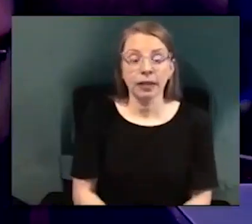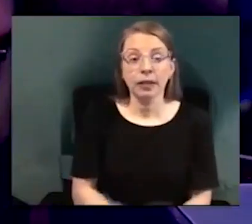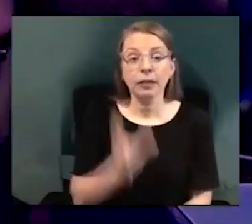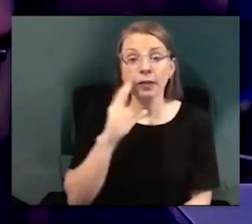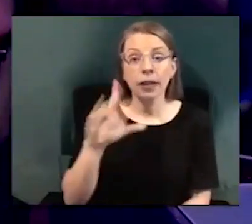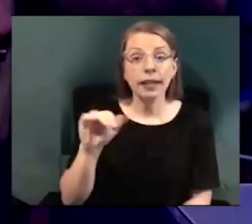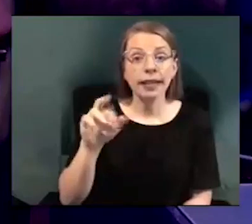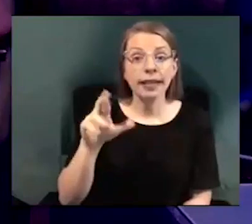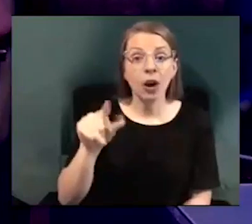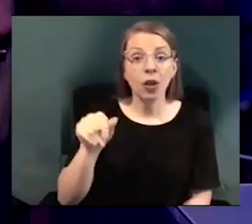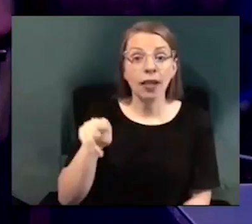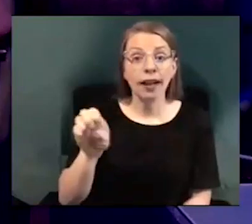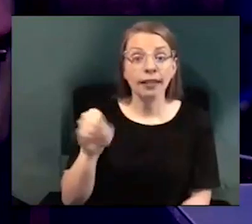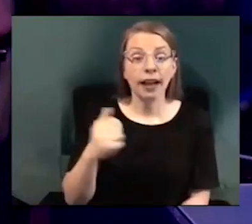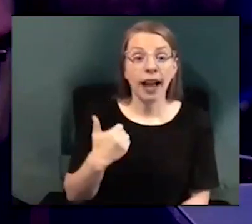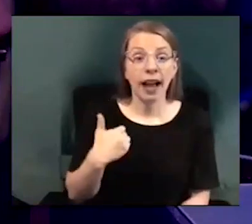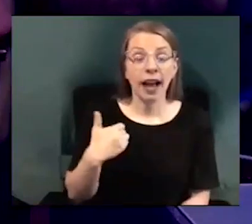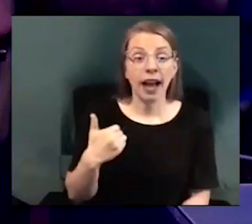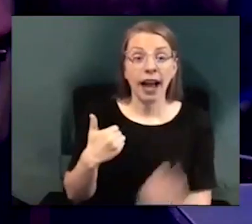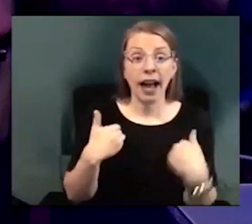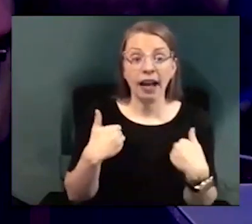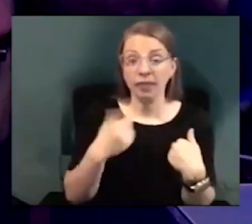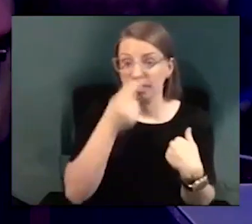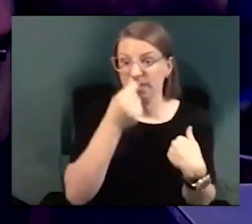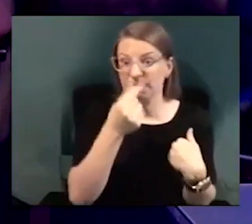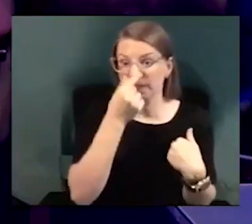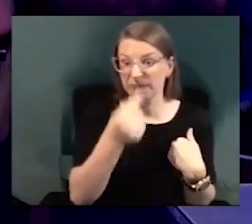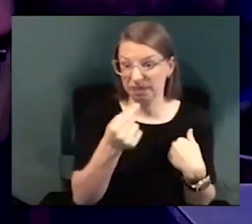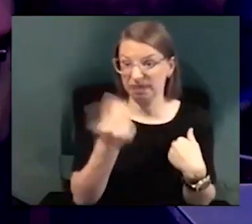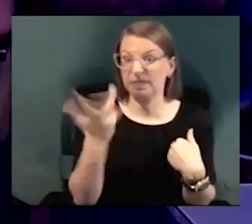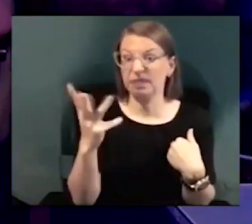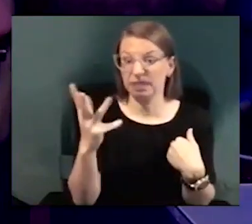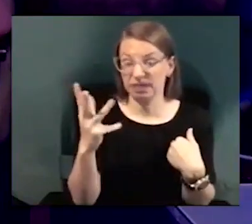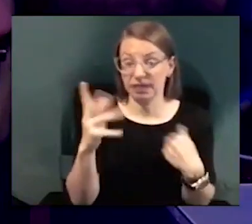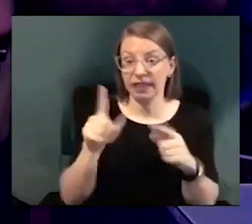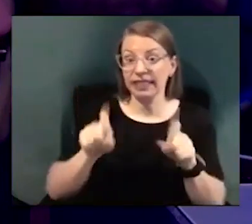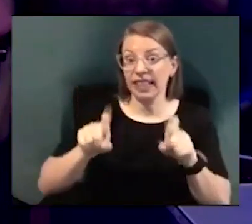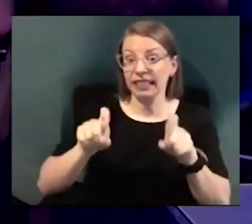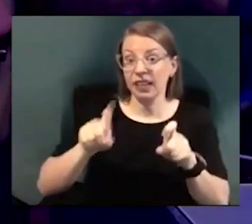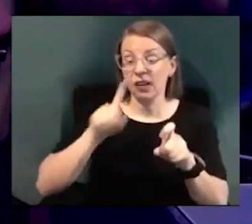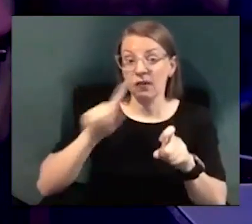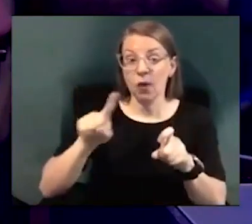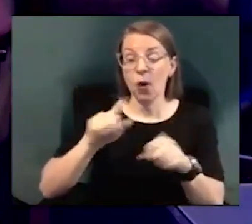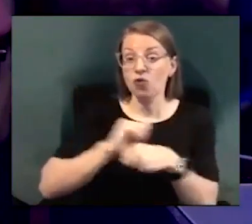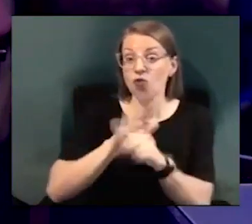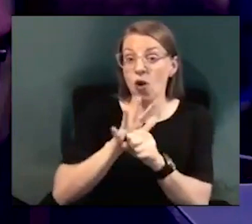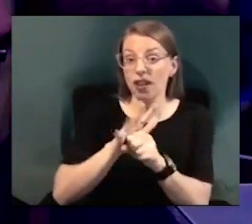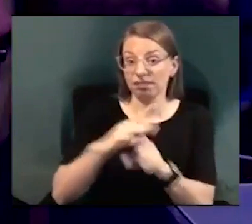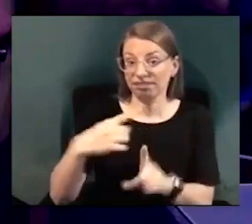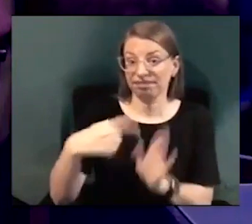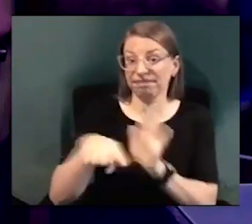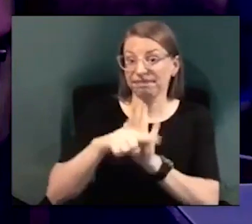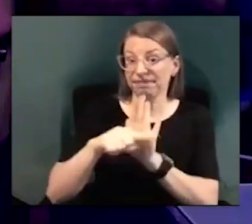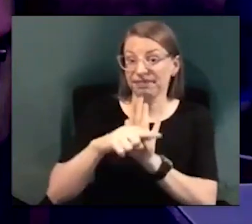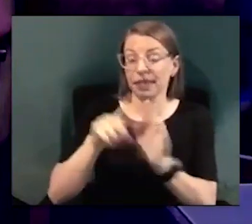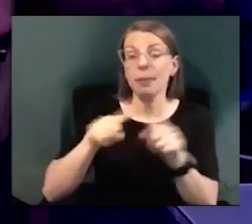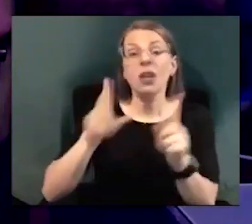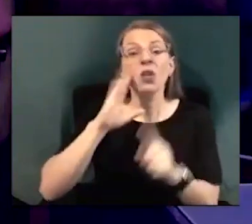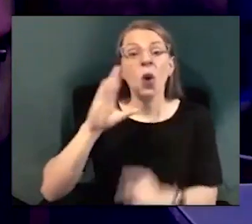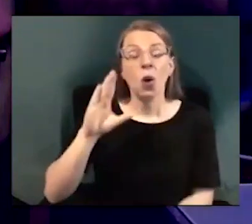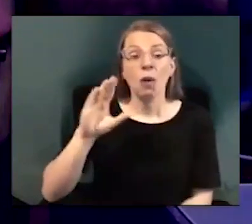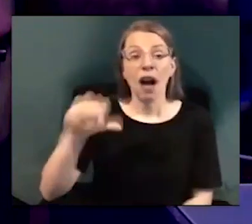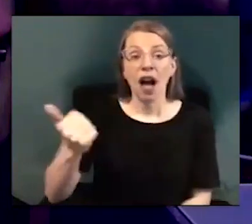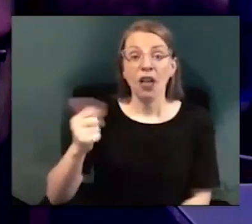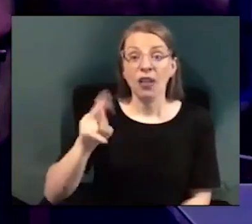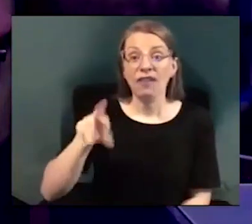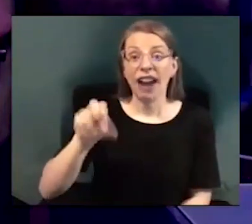a common cough and cold. She got Okay. tested for coronavirus, and it was negative. But we know that those other viruses are circulating right now